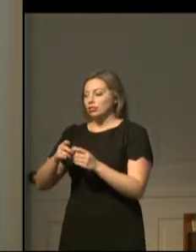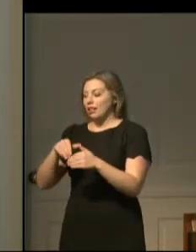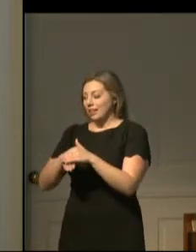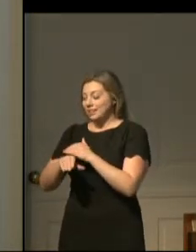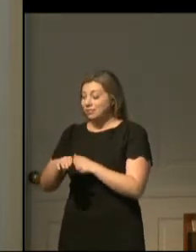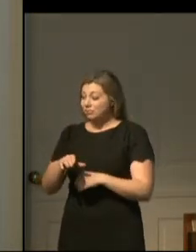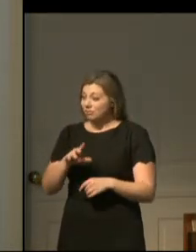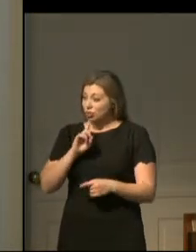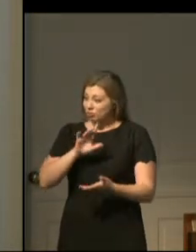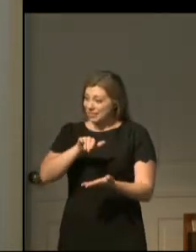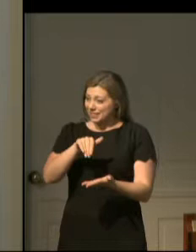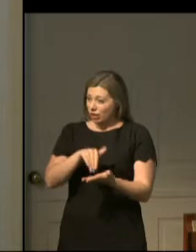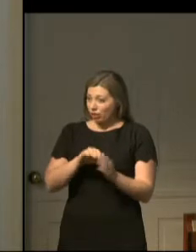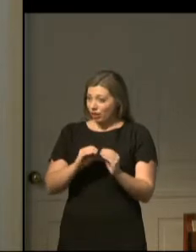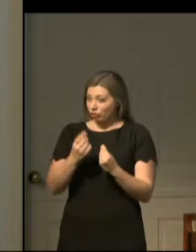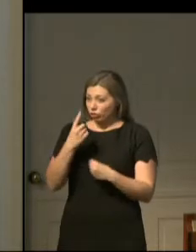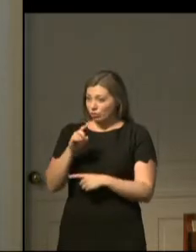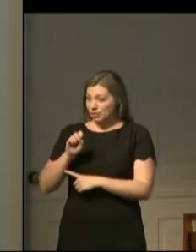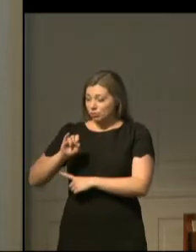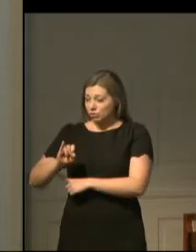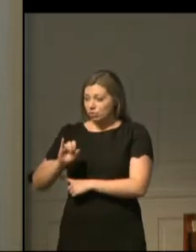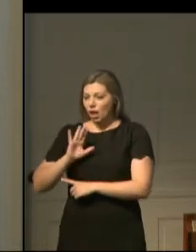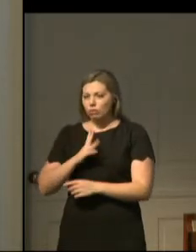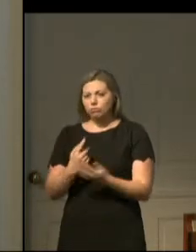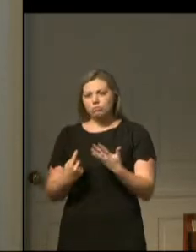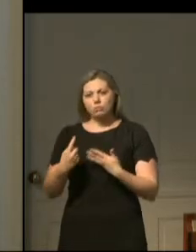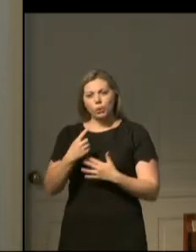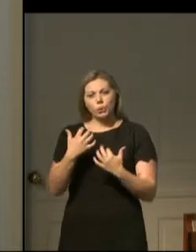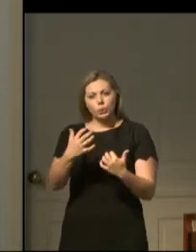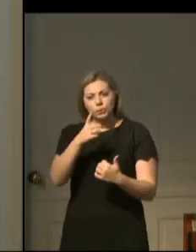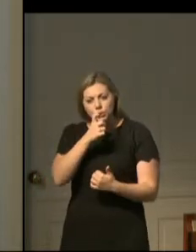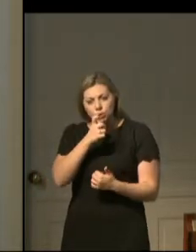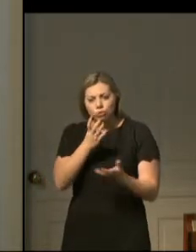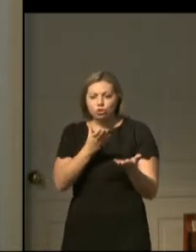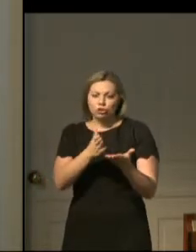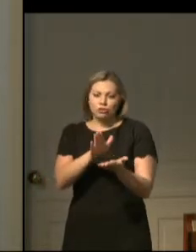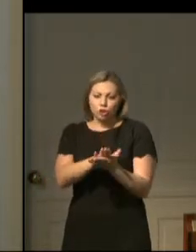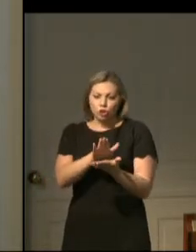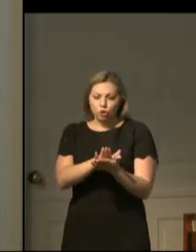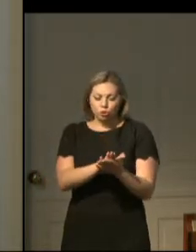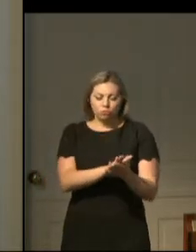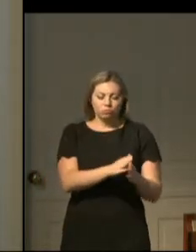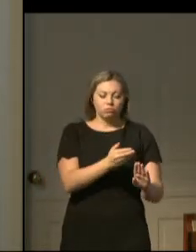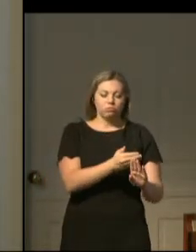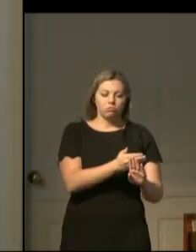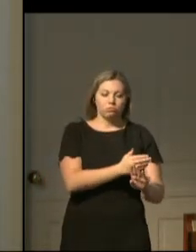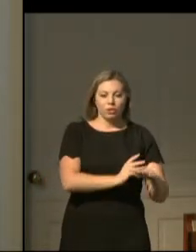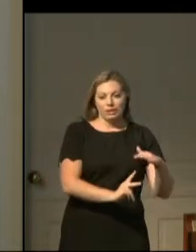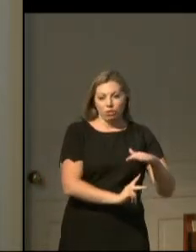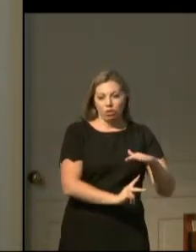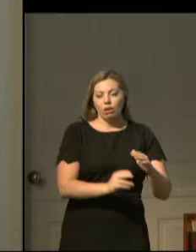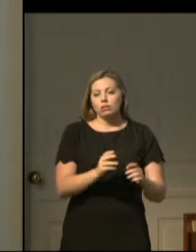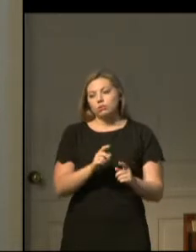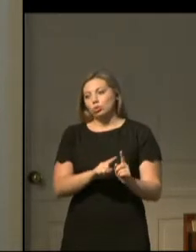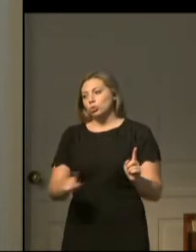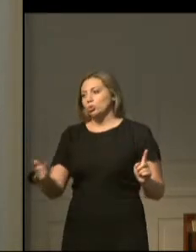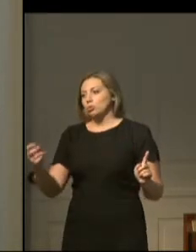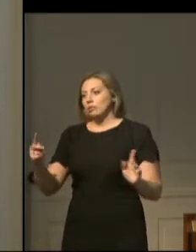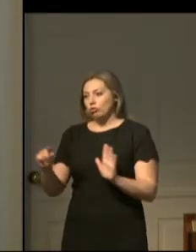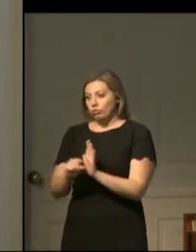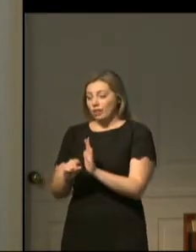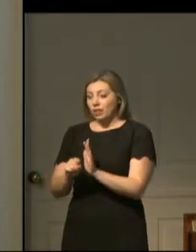the Smithsonian, and our primary audience is serving schools, pre-K to 12, including